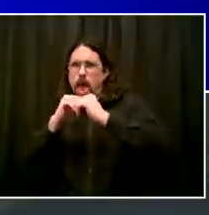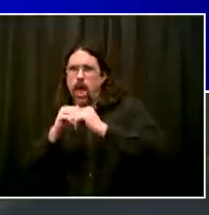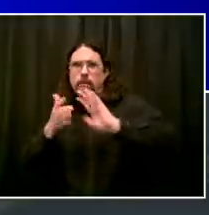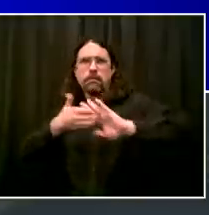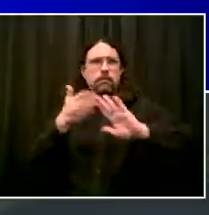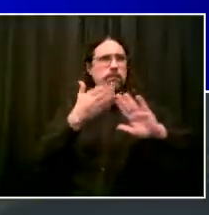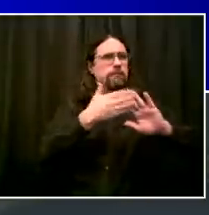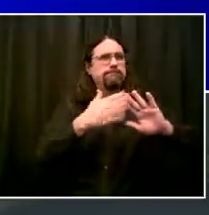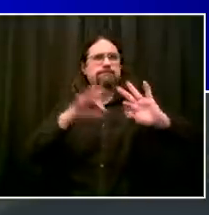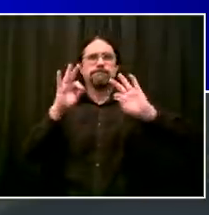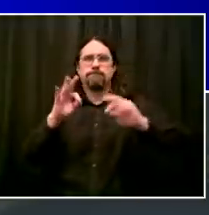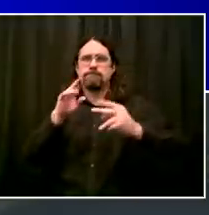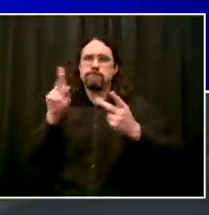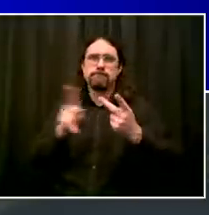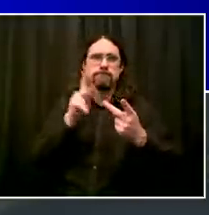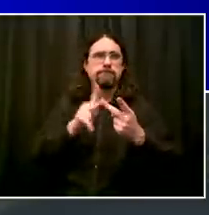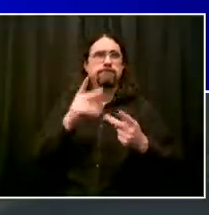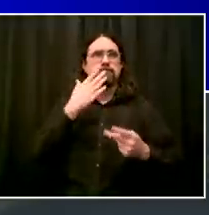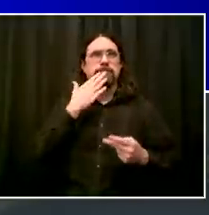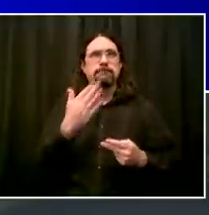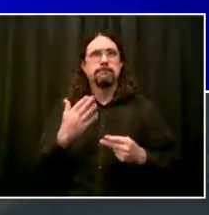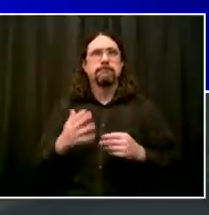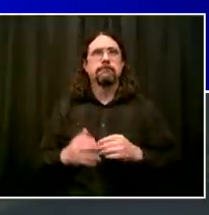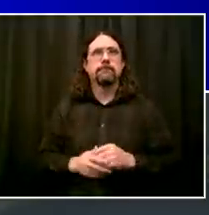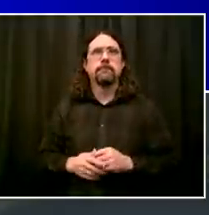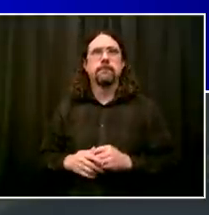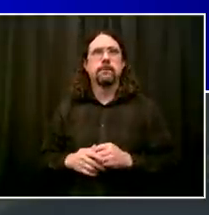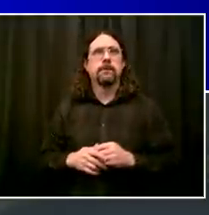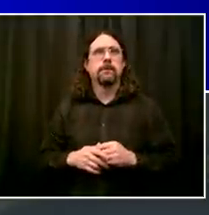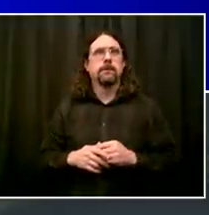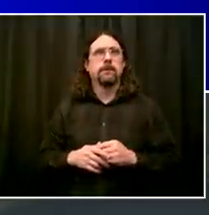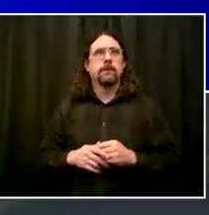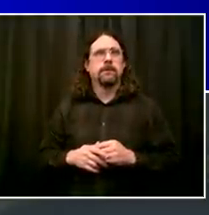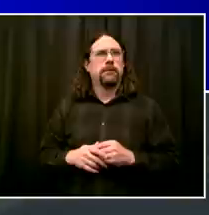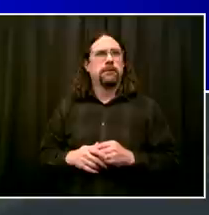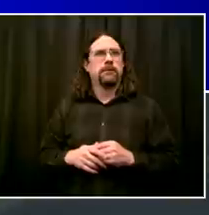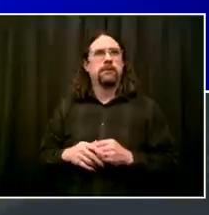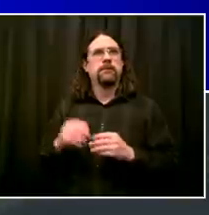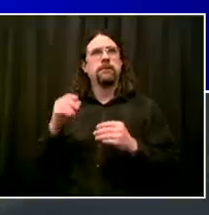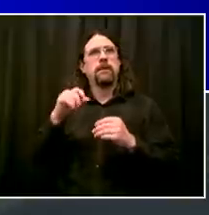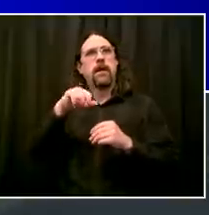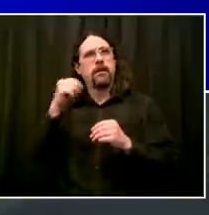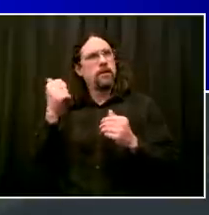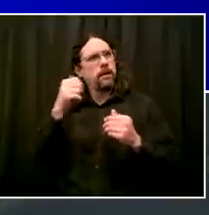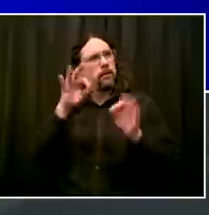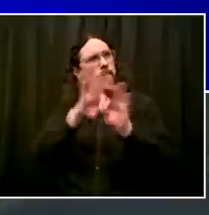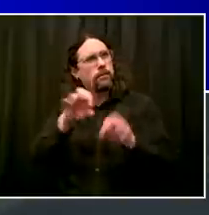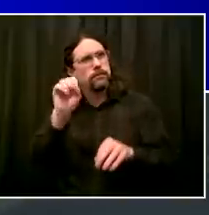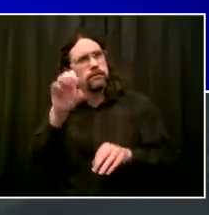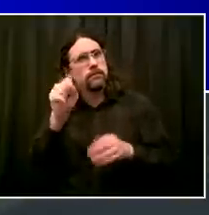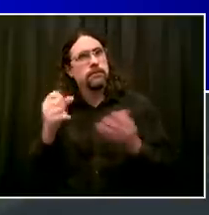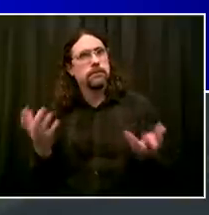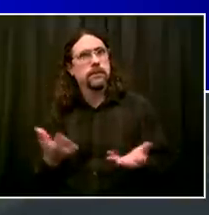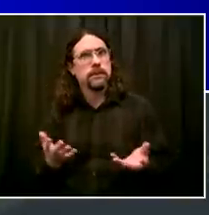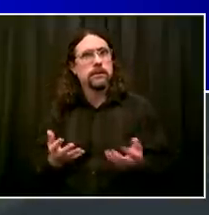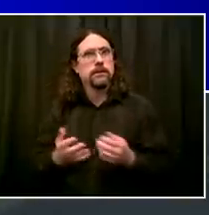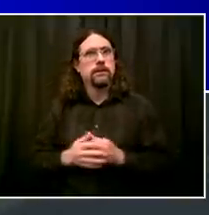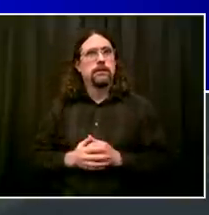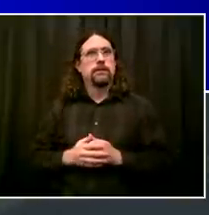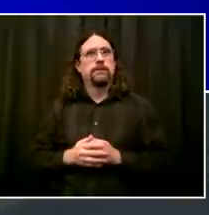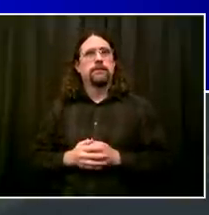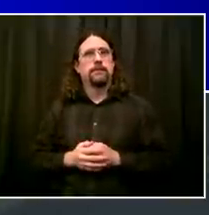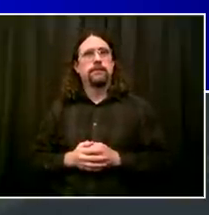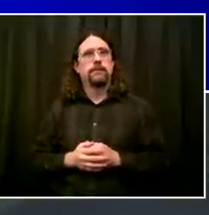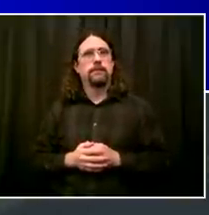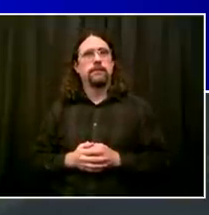Okay, now, another important point is to think about how,